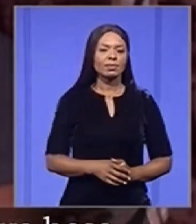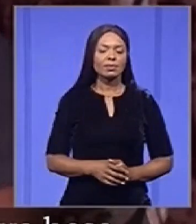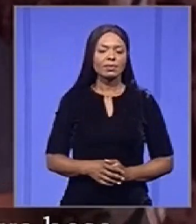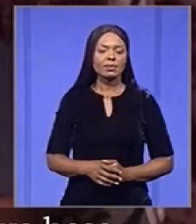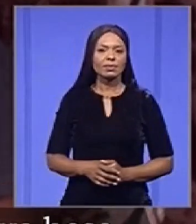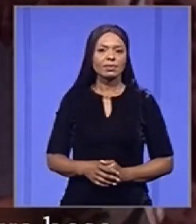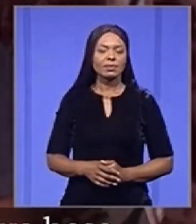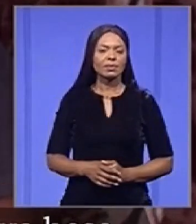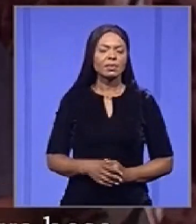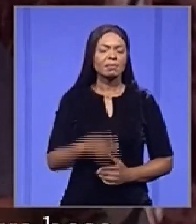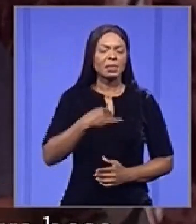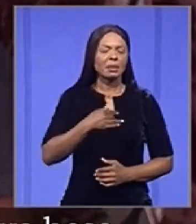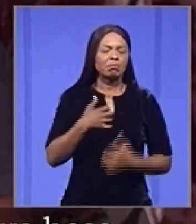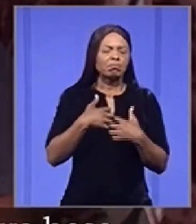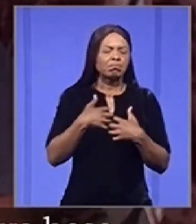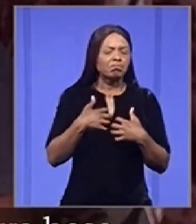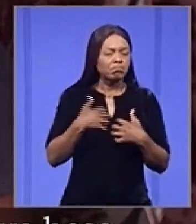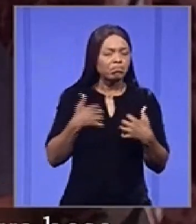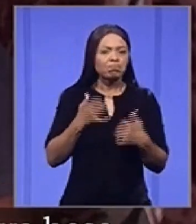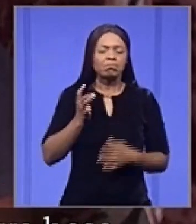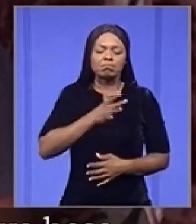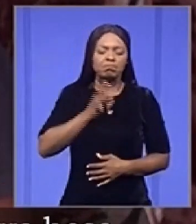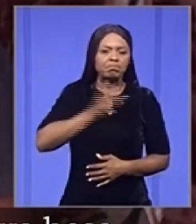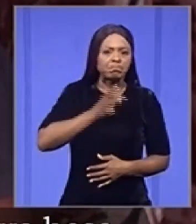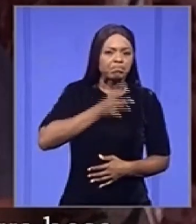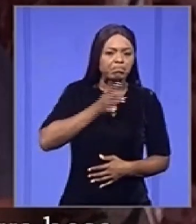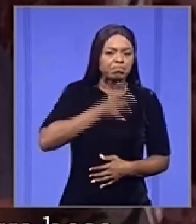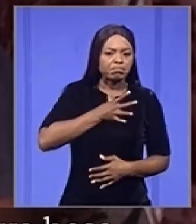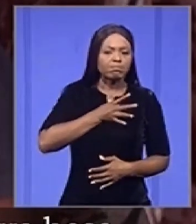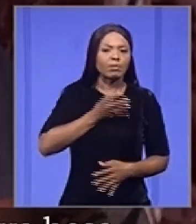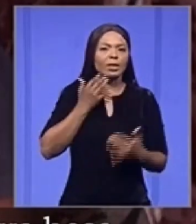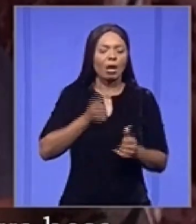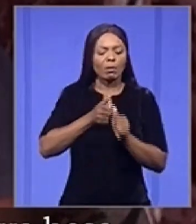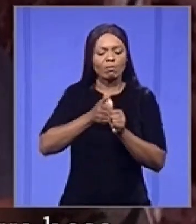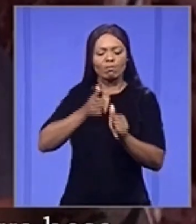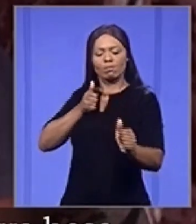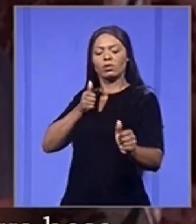utlwa ke tshogile thata ka gore ke go salela ko morago ka dithuto